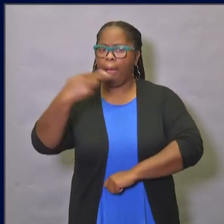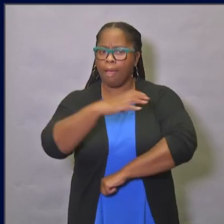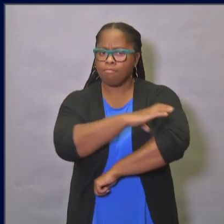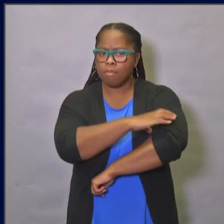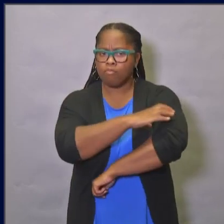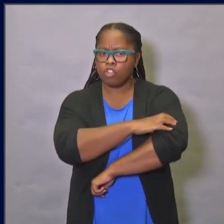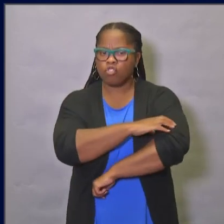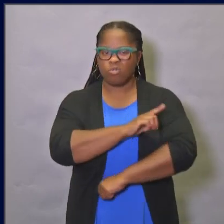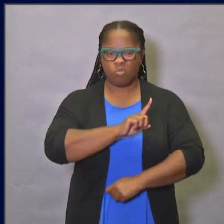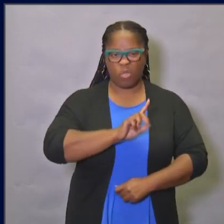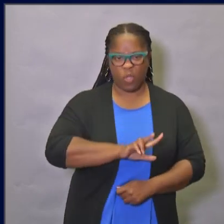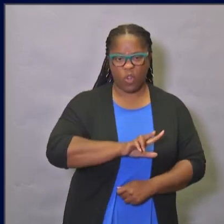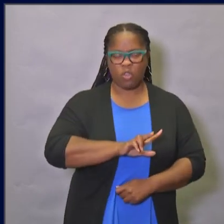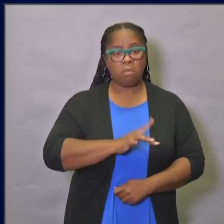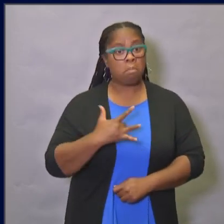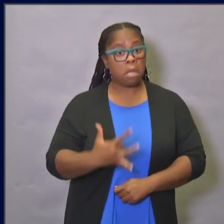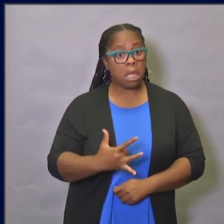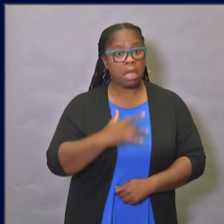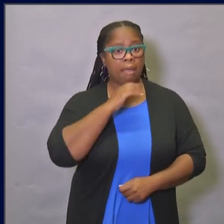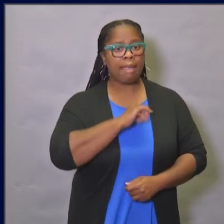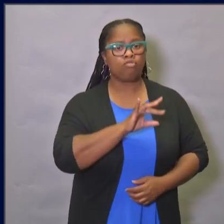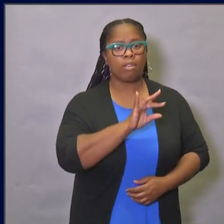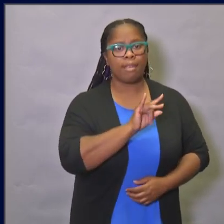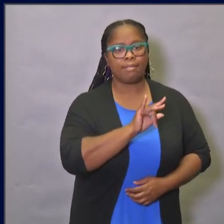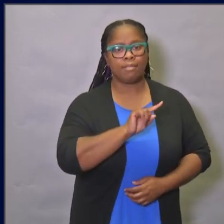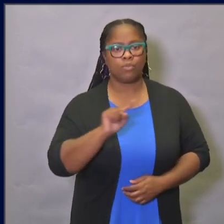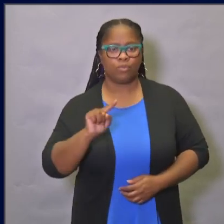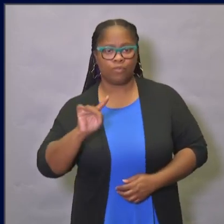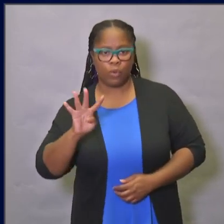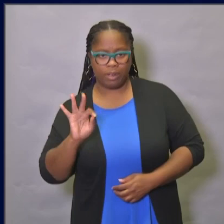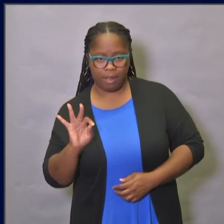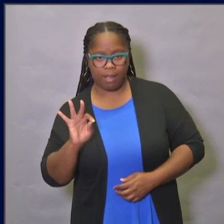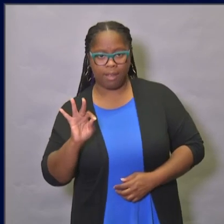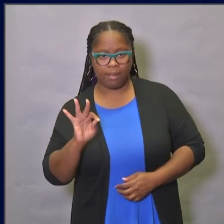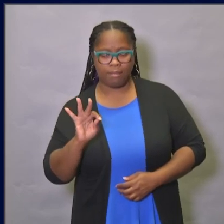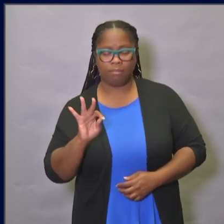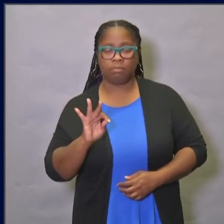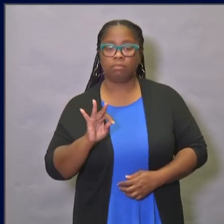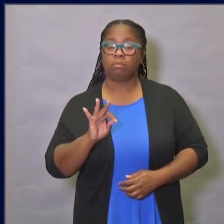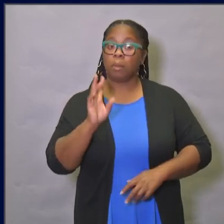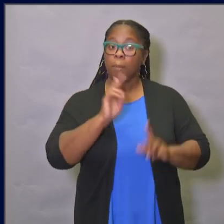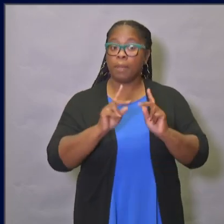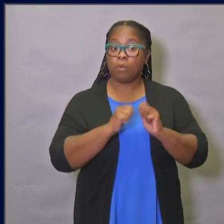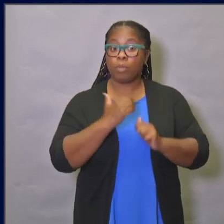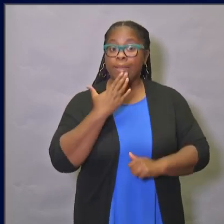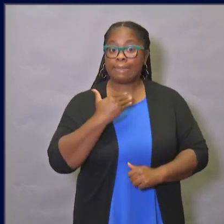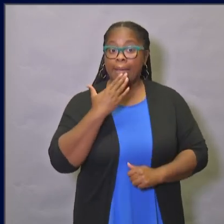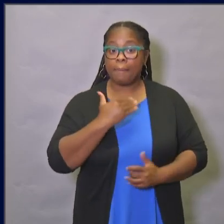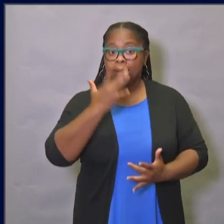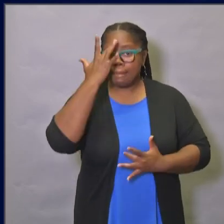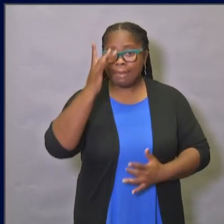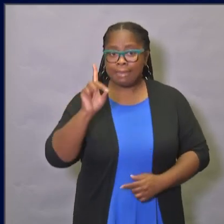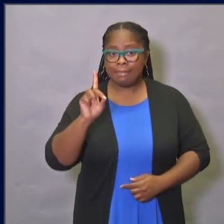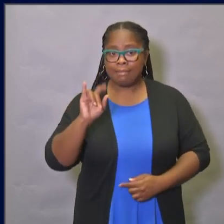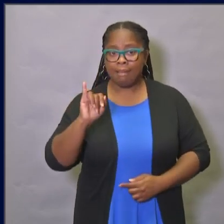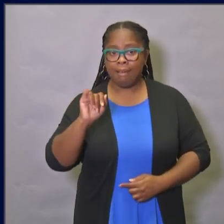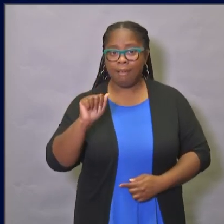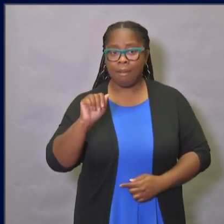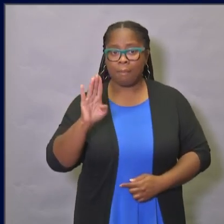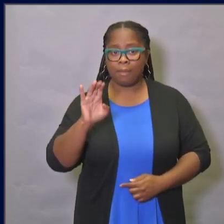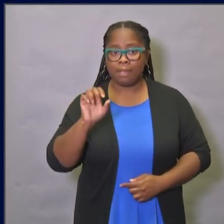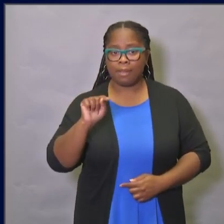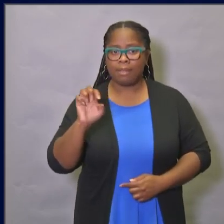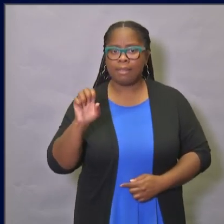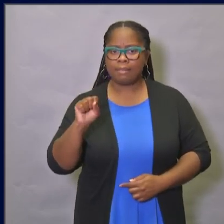also between the ages of 18 and 49. And 1/4 of the people with diabetes are in these younger